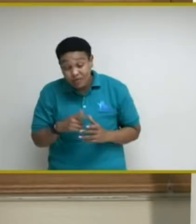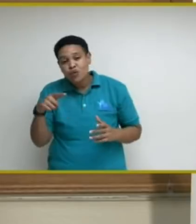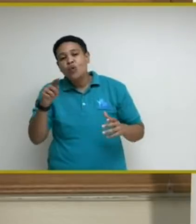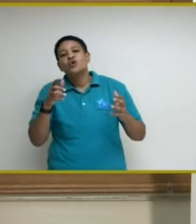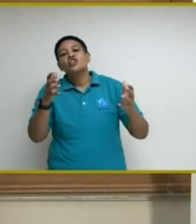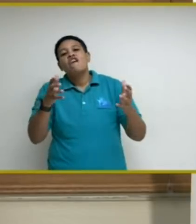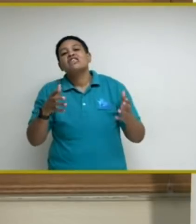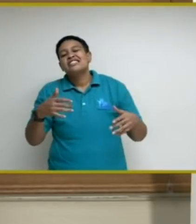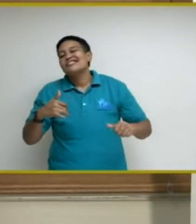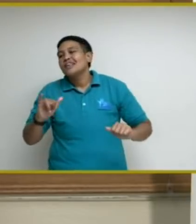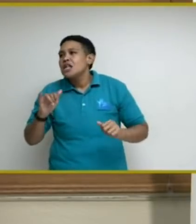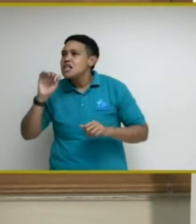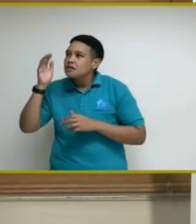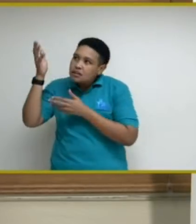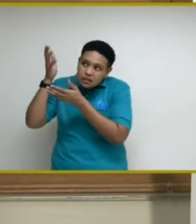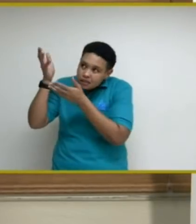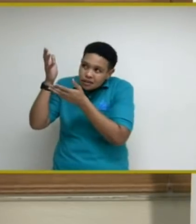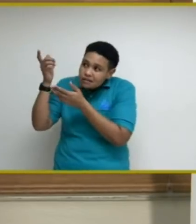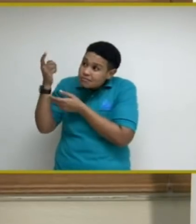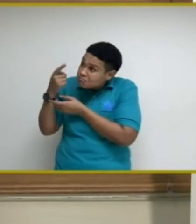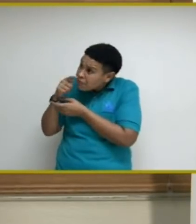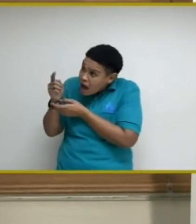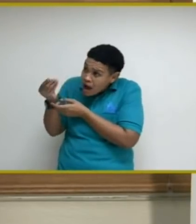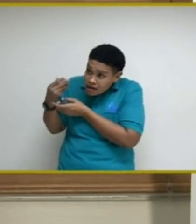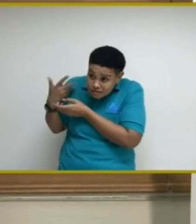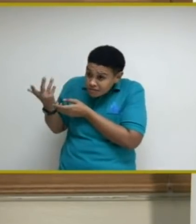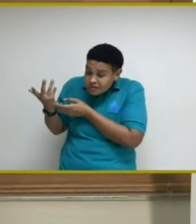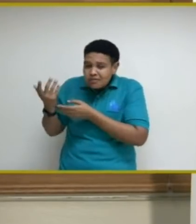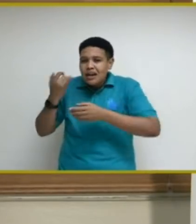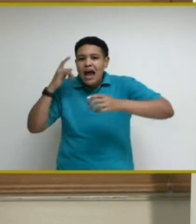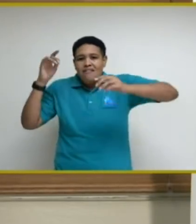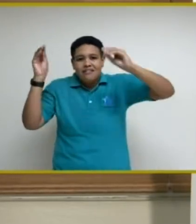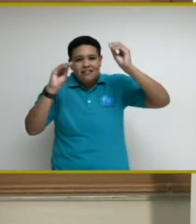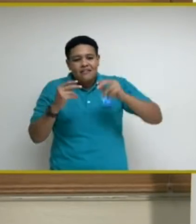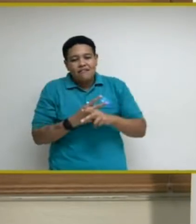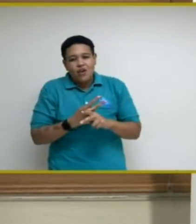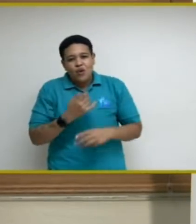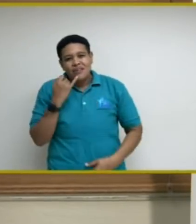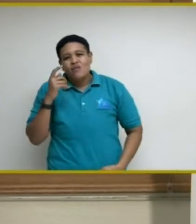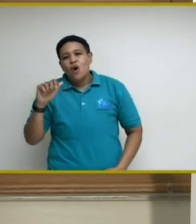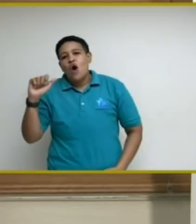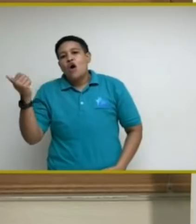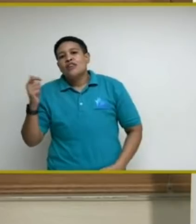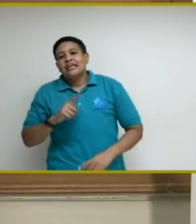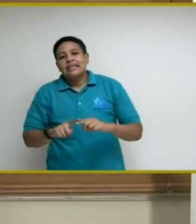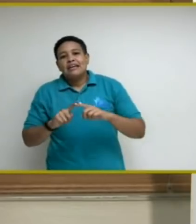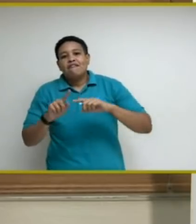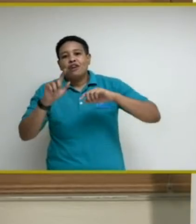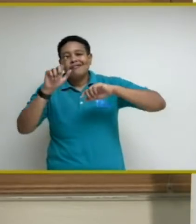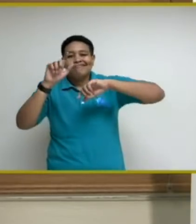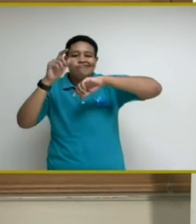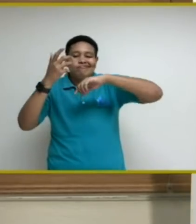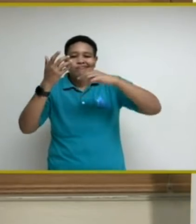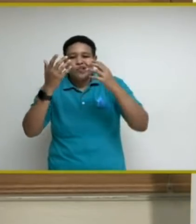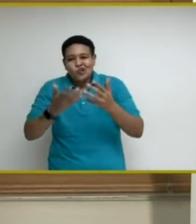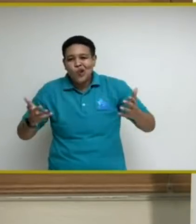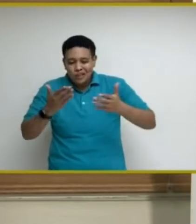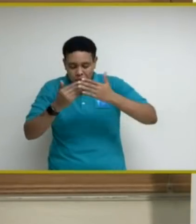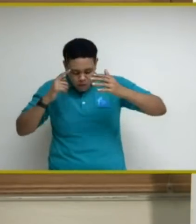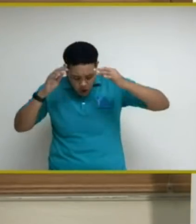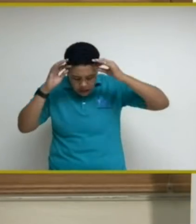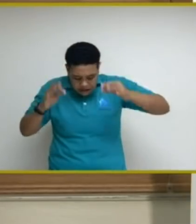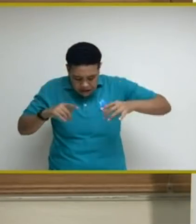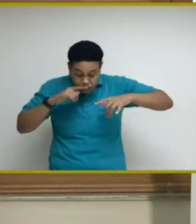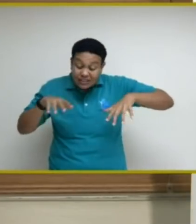conversations continue because they have to be triangulated, if you will, to other sources before a decision is